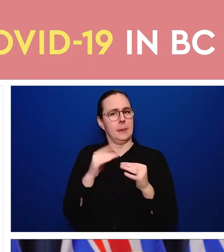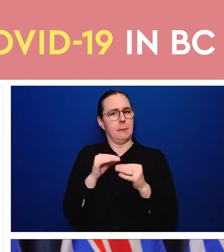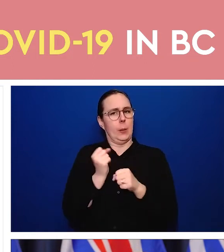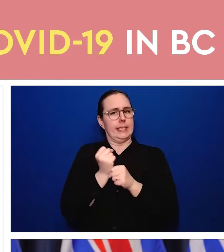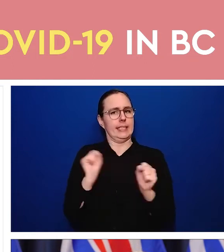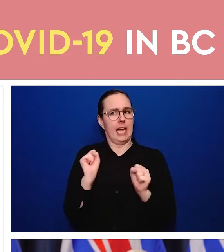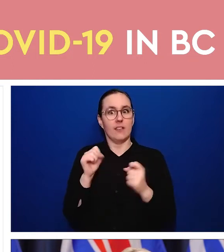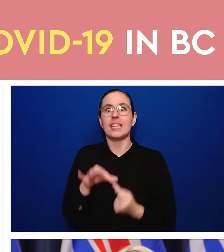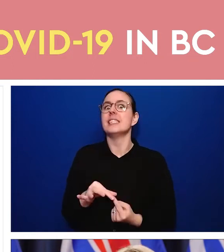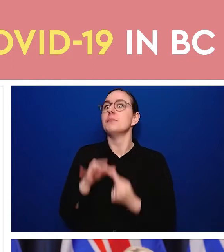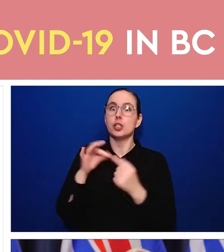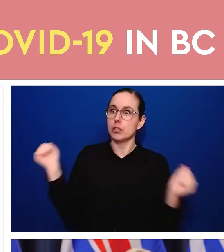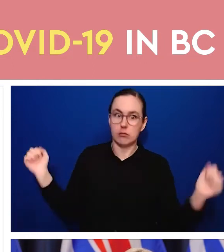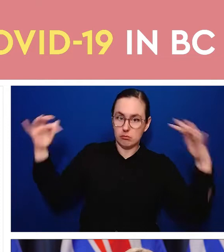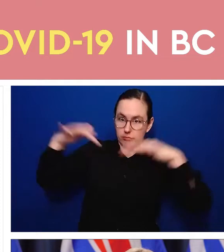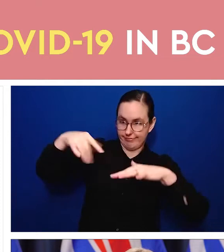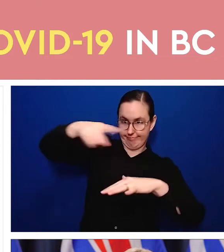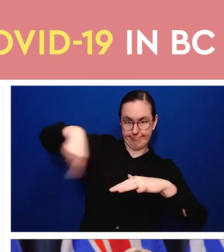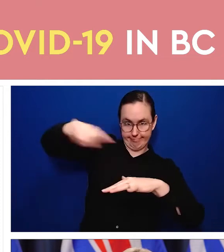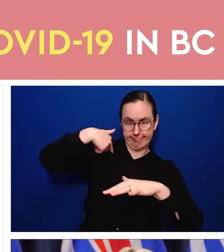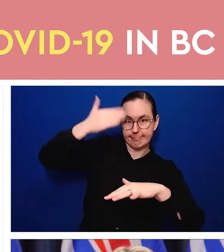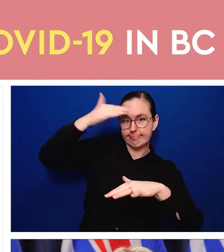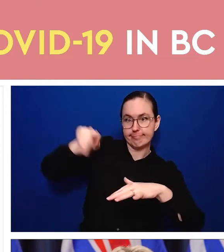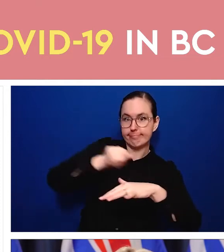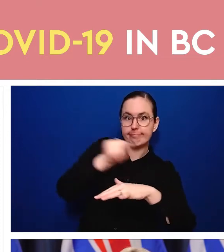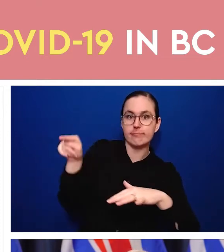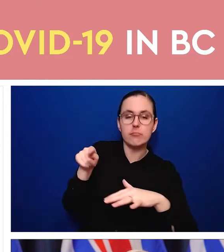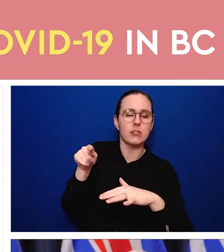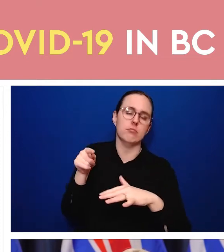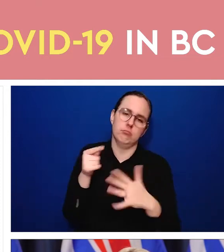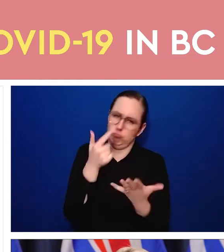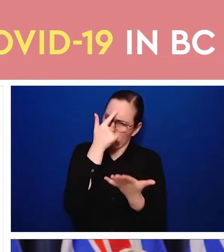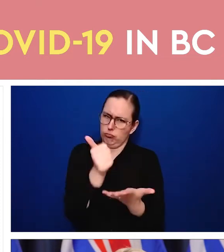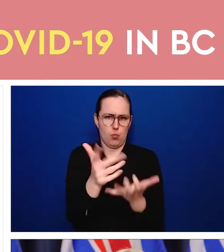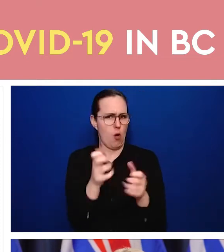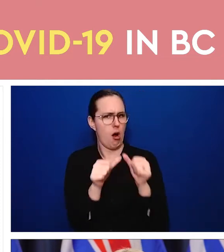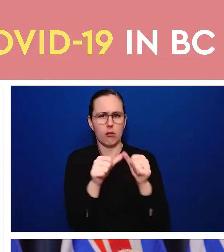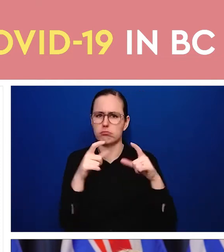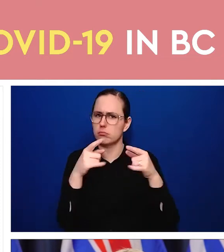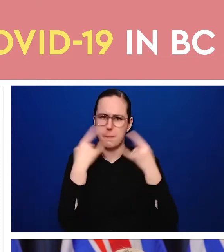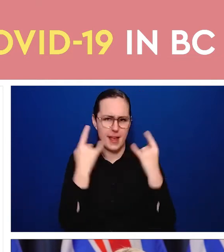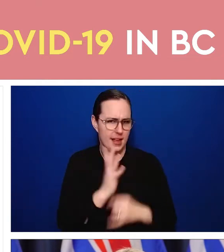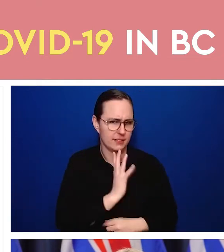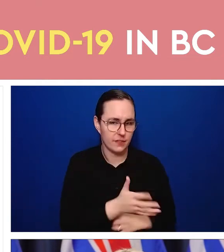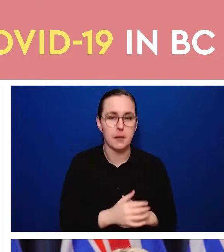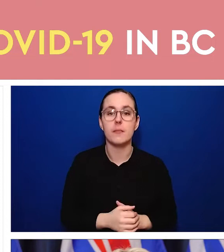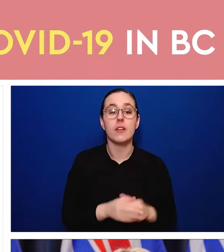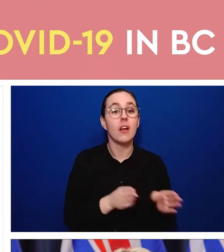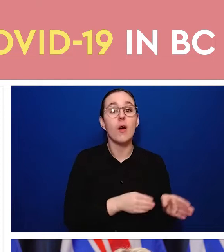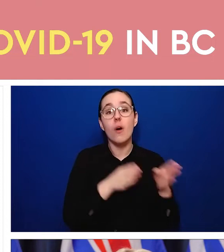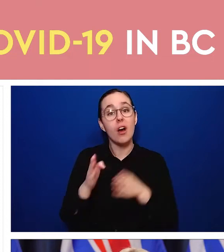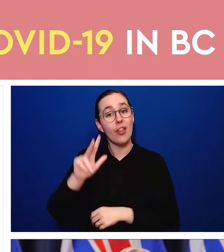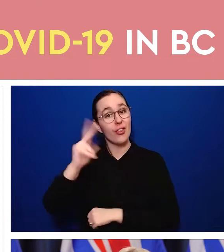you've not yet had your booster or your children are not yet vaccinated, then masks continue to be a very important protective layer that you may